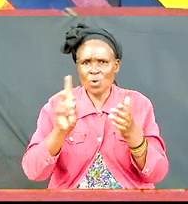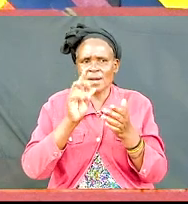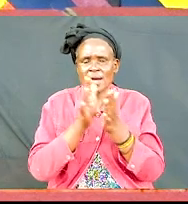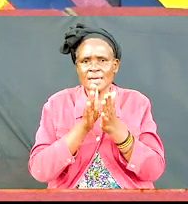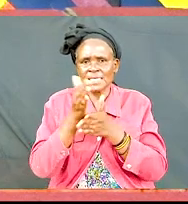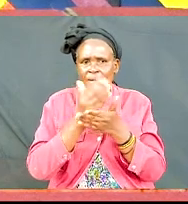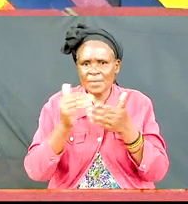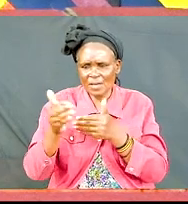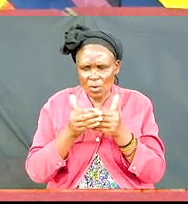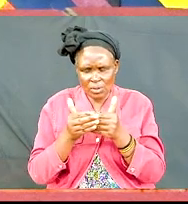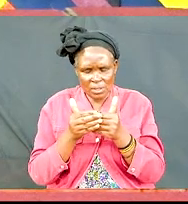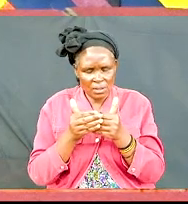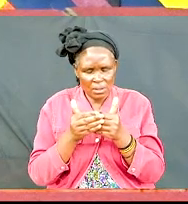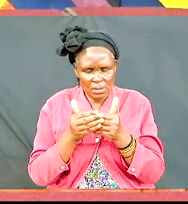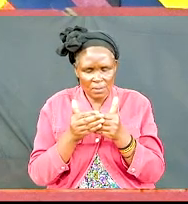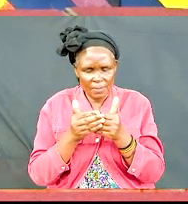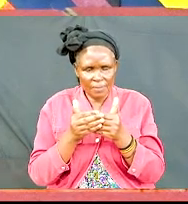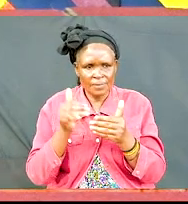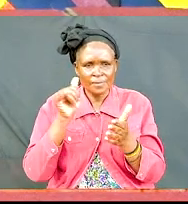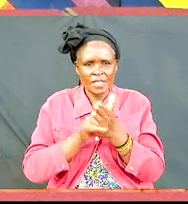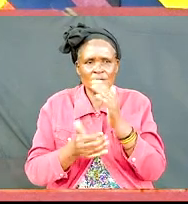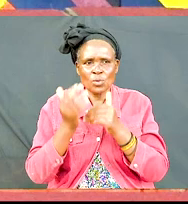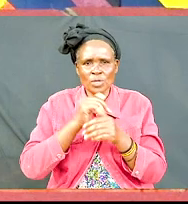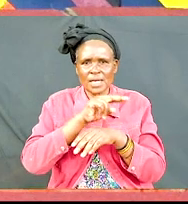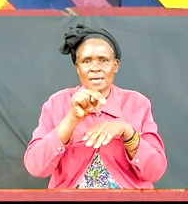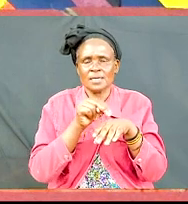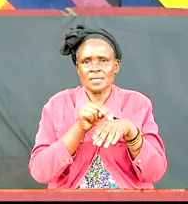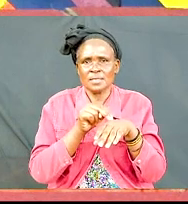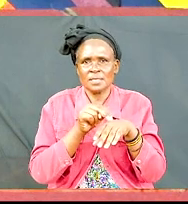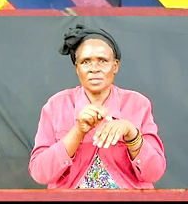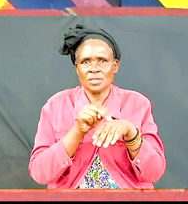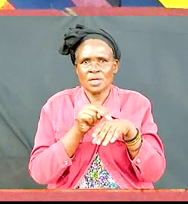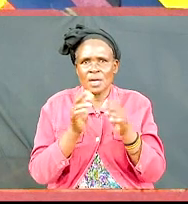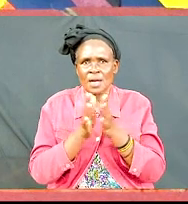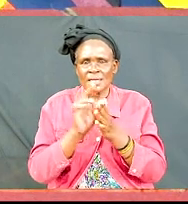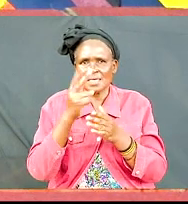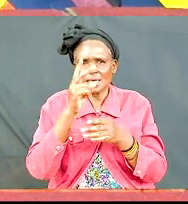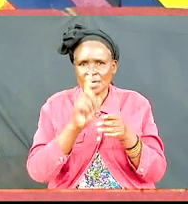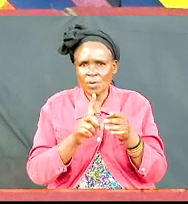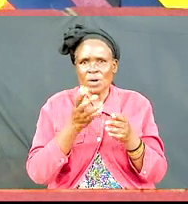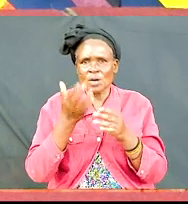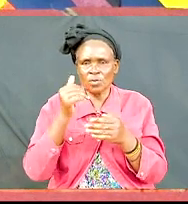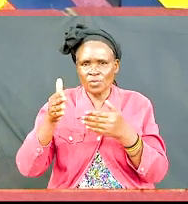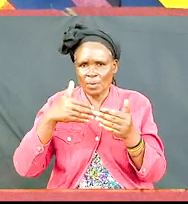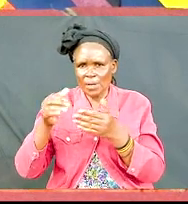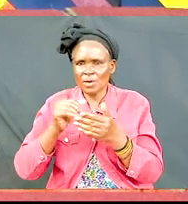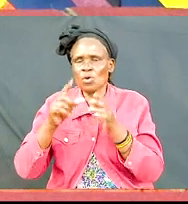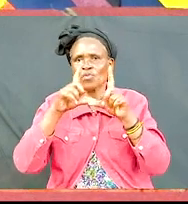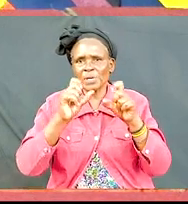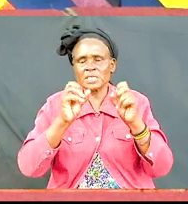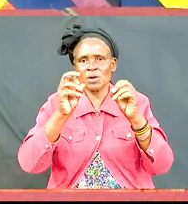close to a stagnation. And the second one really depicts that picture of